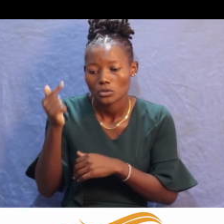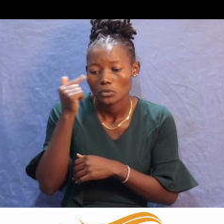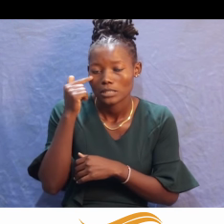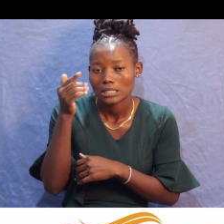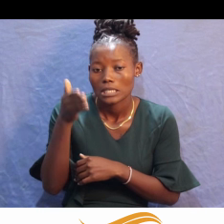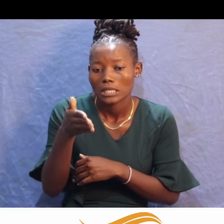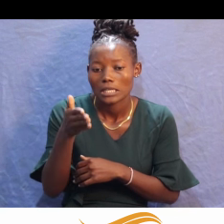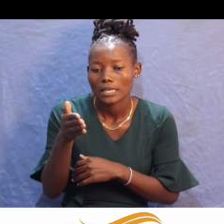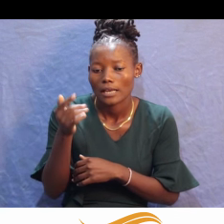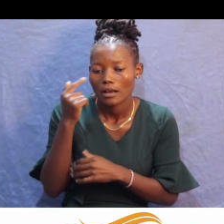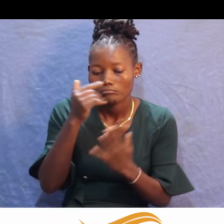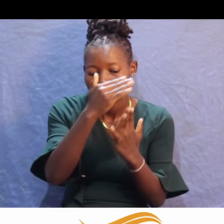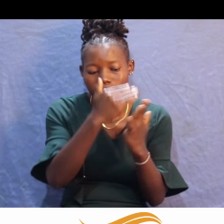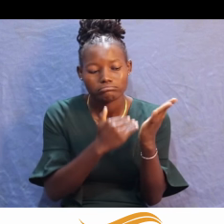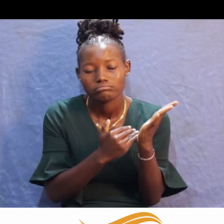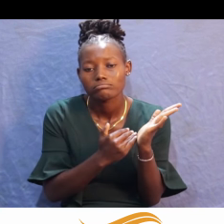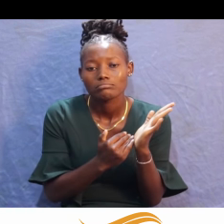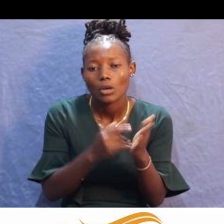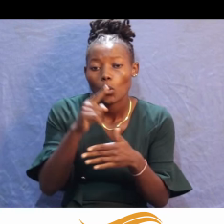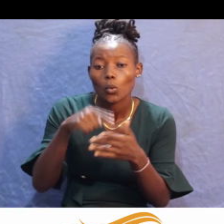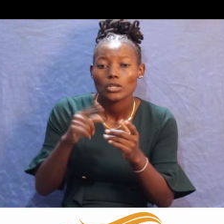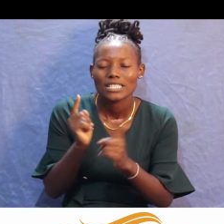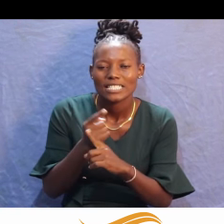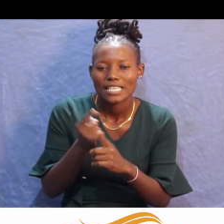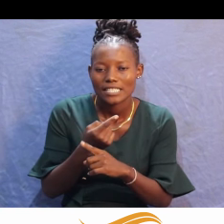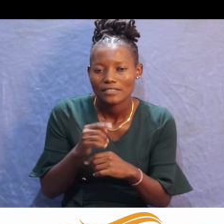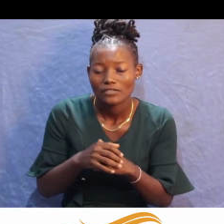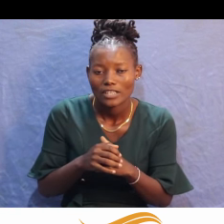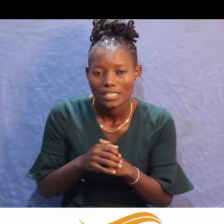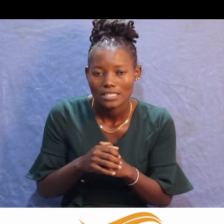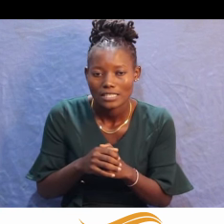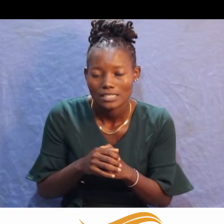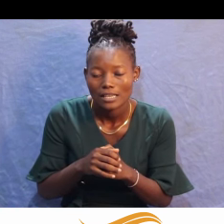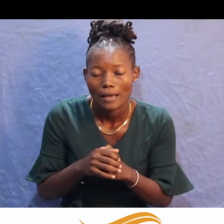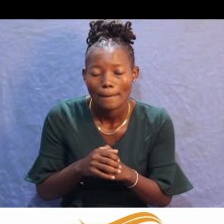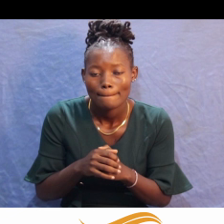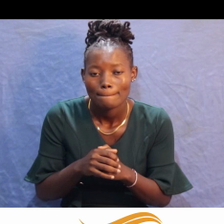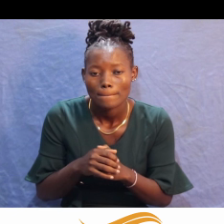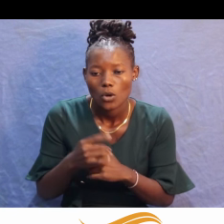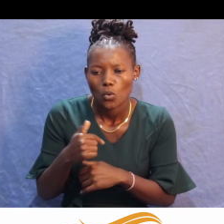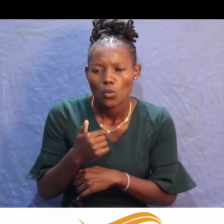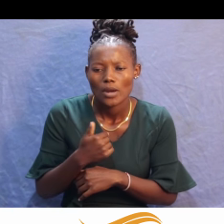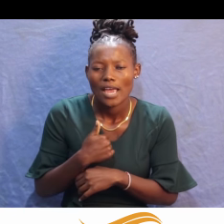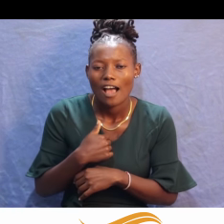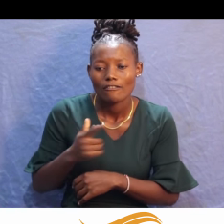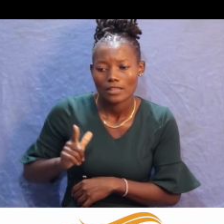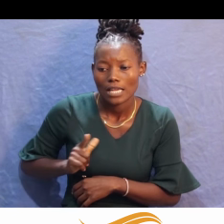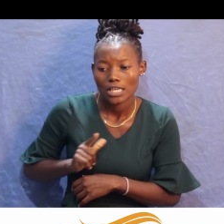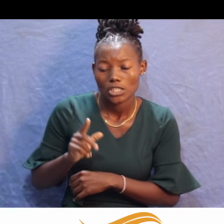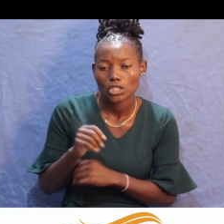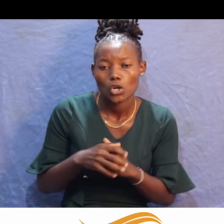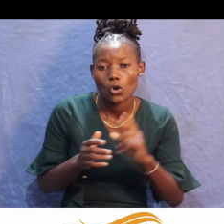here. What do you think the difference between these two people could be? We have the lady on the left is